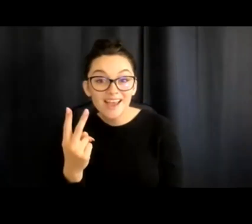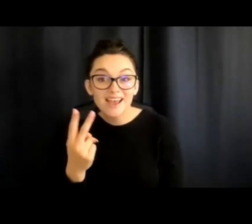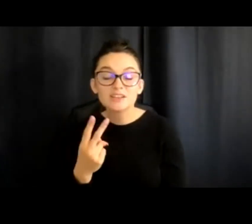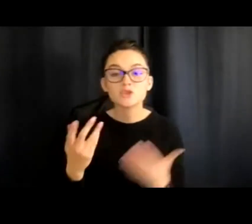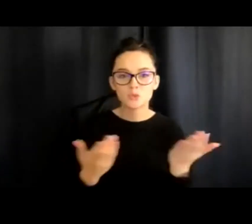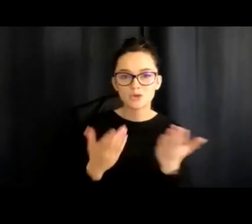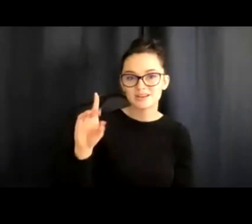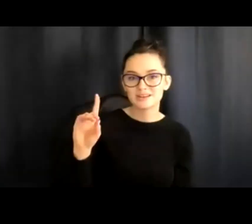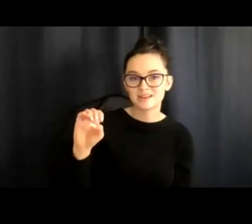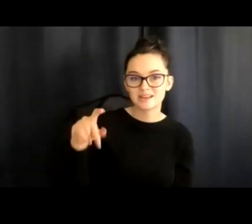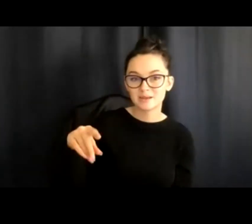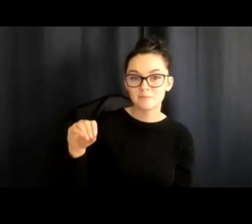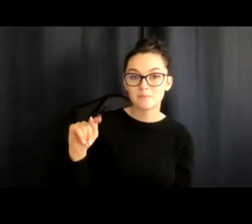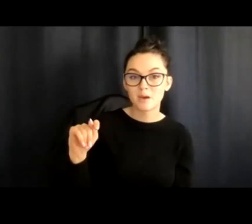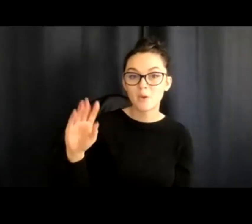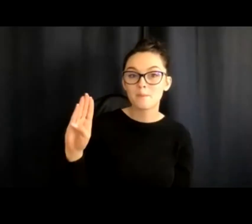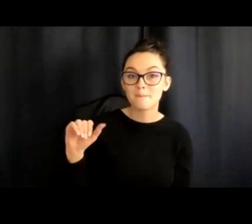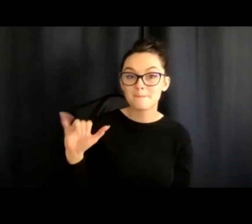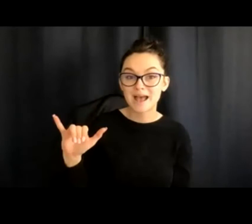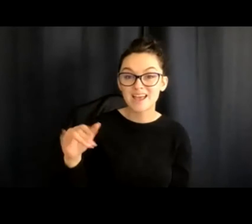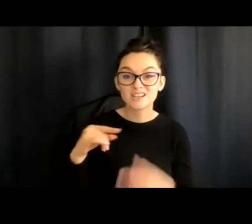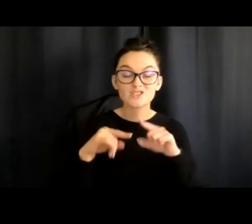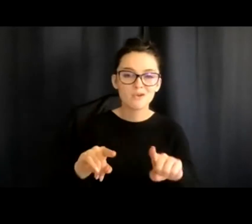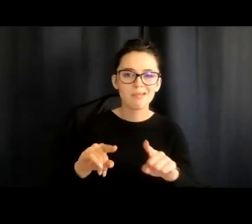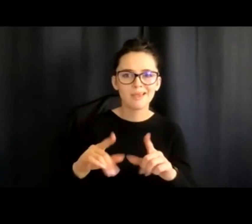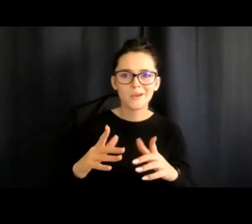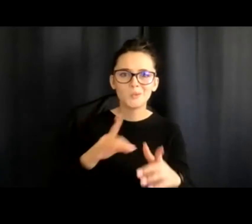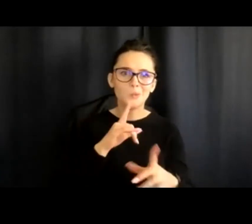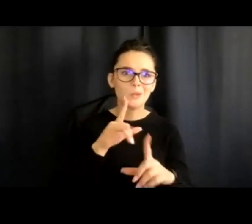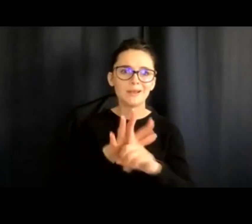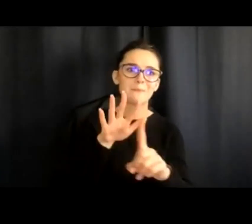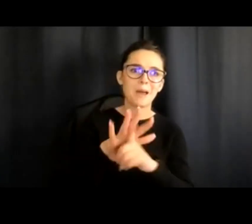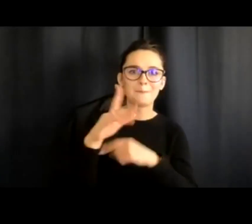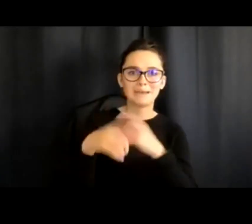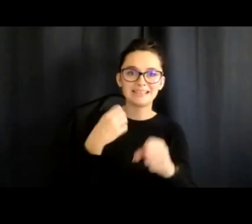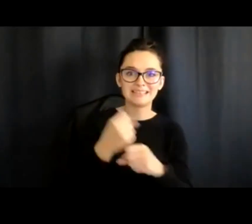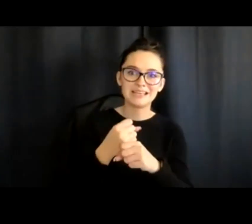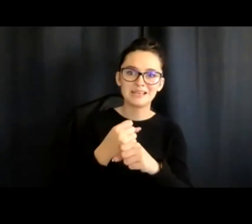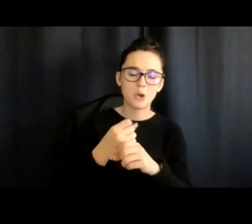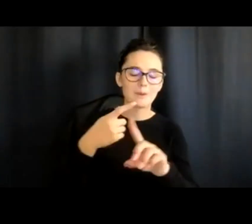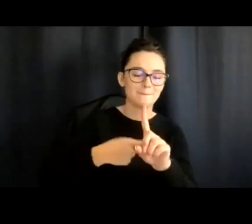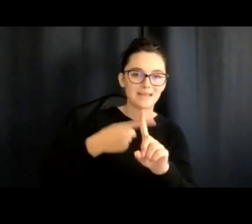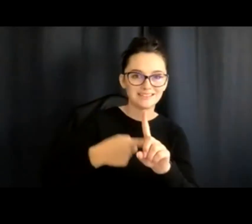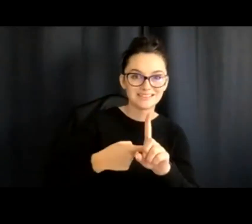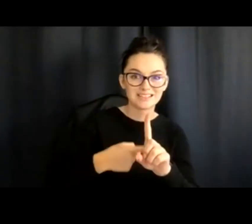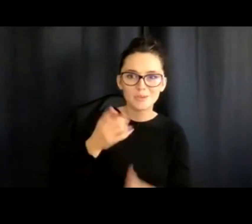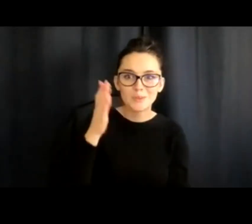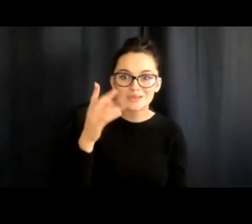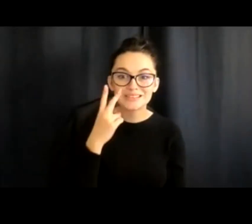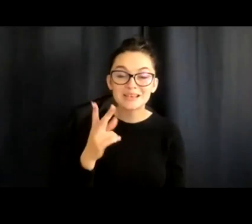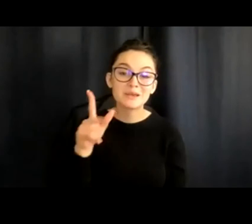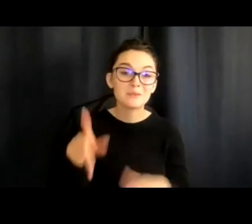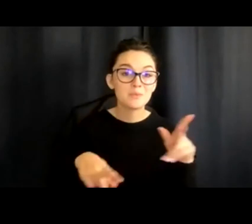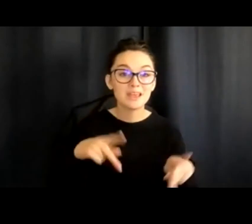tiny downtown, and during those hot, excitable whale months, you'll see people along